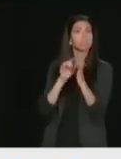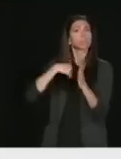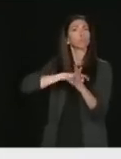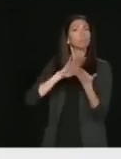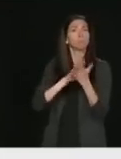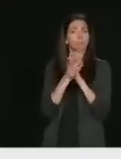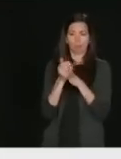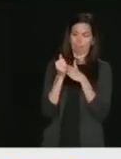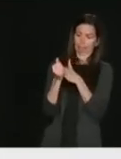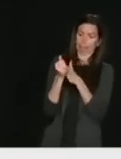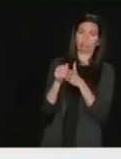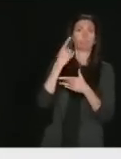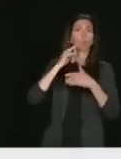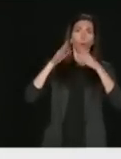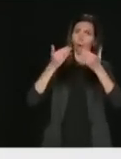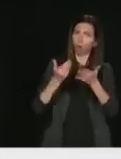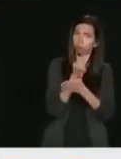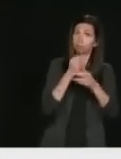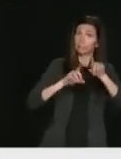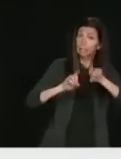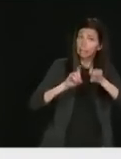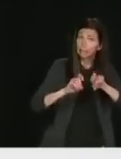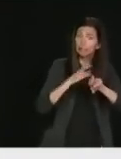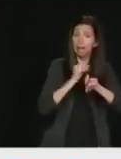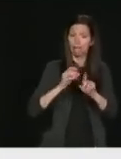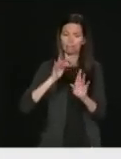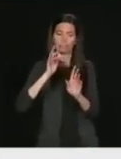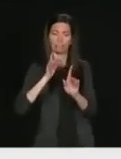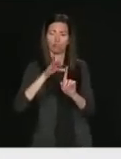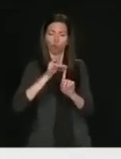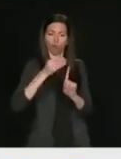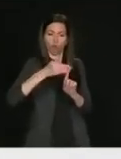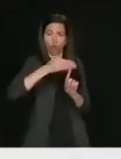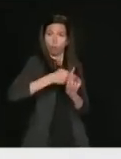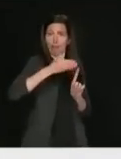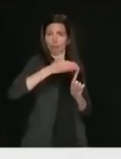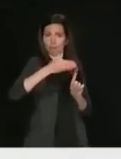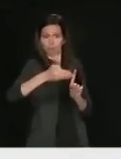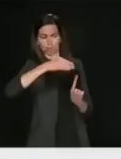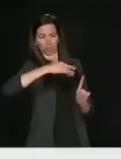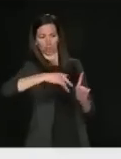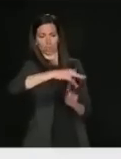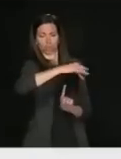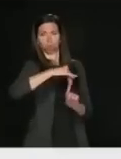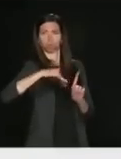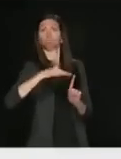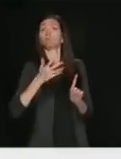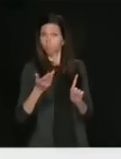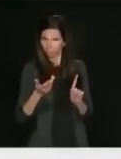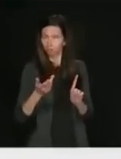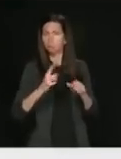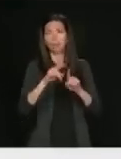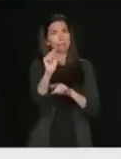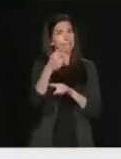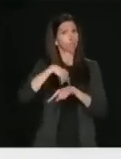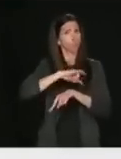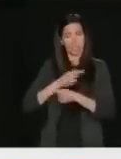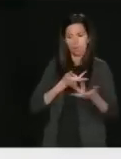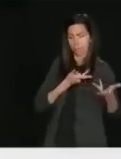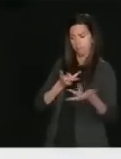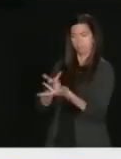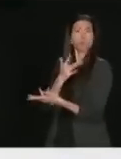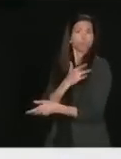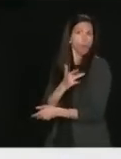contact tracing. We are working with the provinces right now to ensure that it works for all of them, but we're going to be moving forward